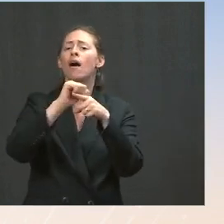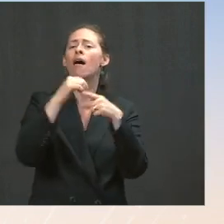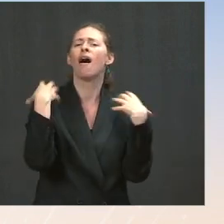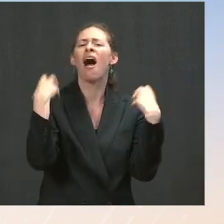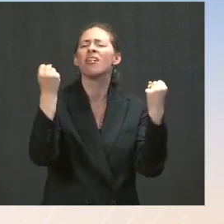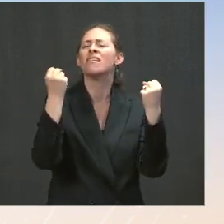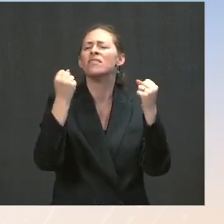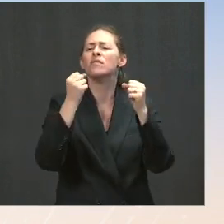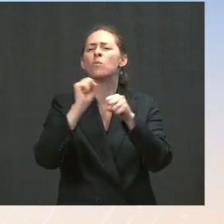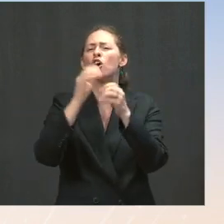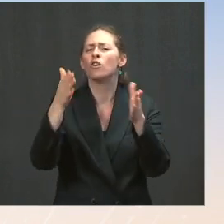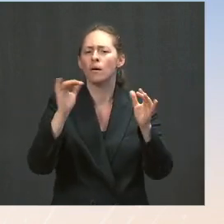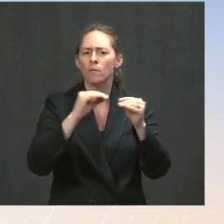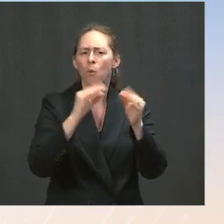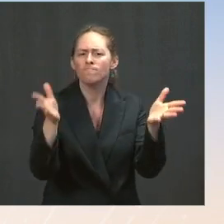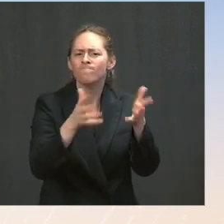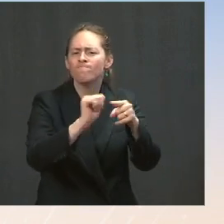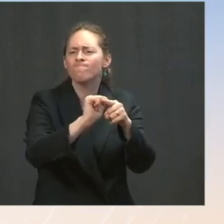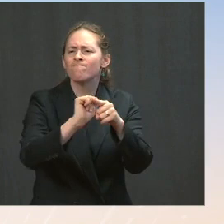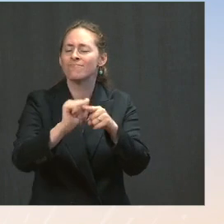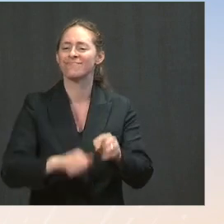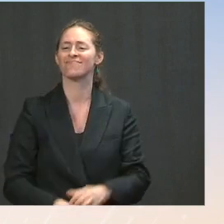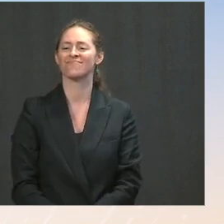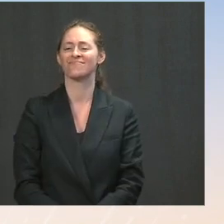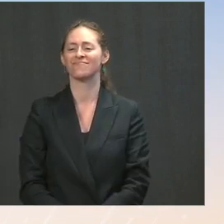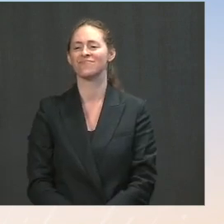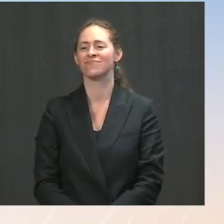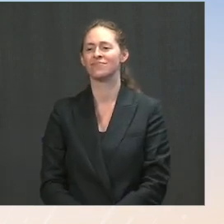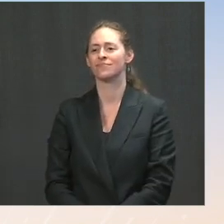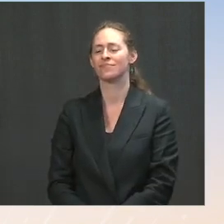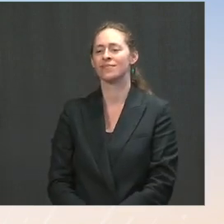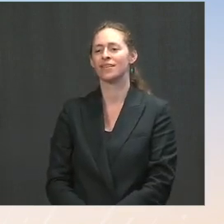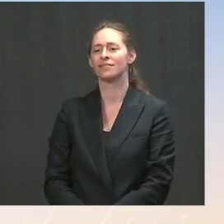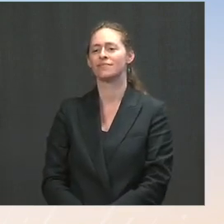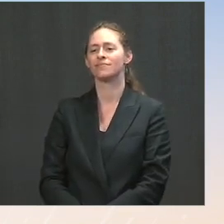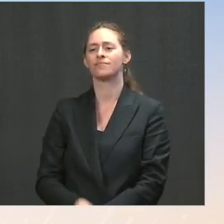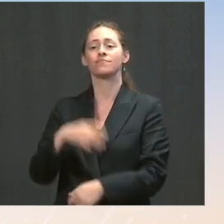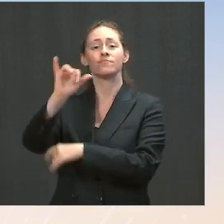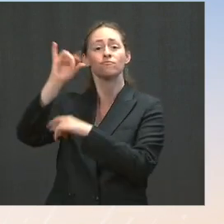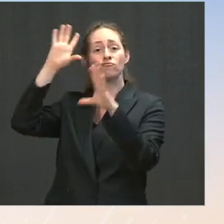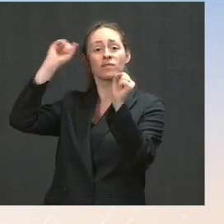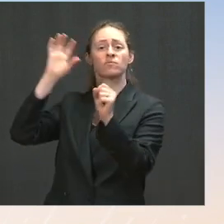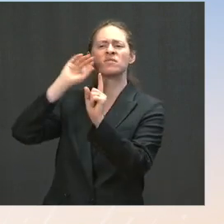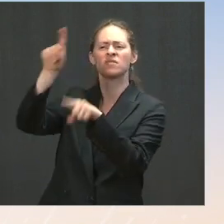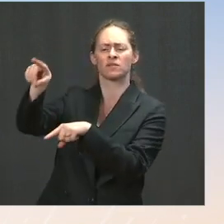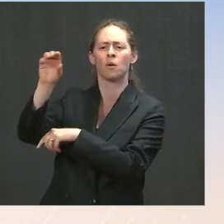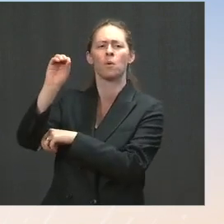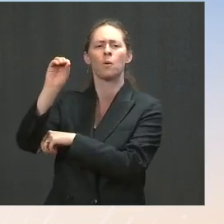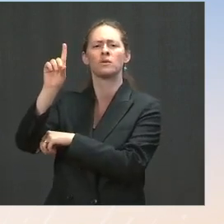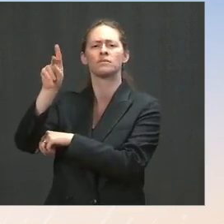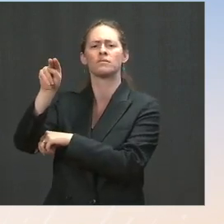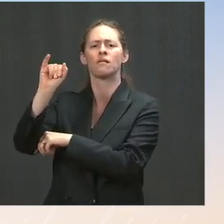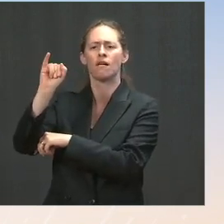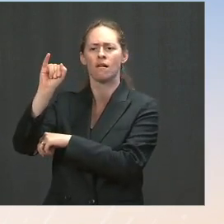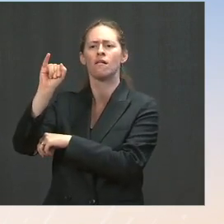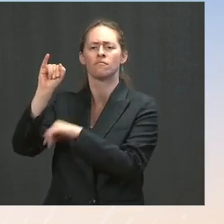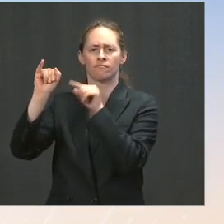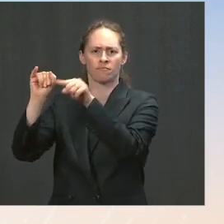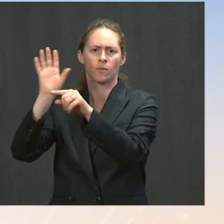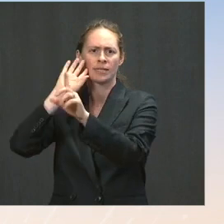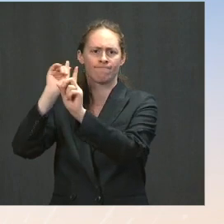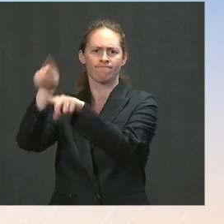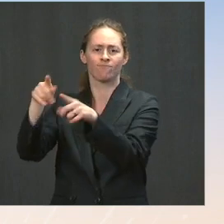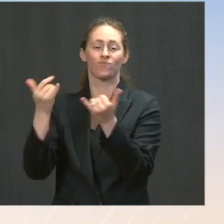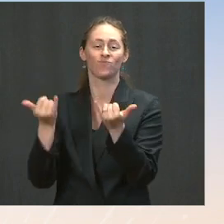preview of the President's visit to ODNI this afternoon. As we announced earlier, last week I guess it was, he will visit the Office of the Director of